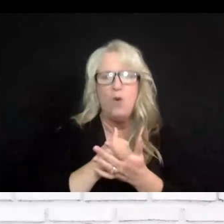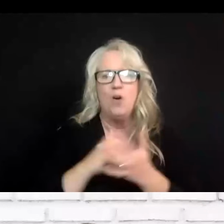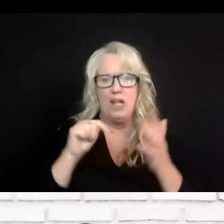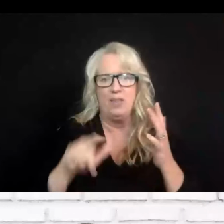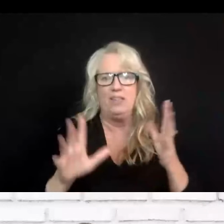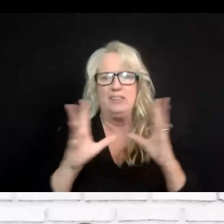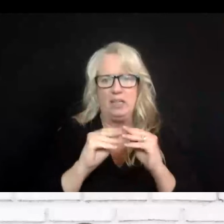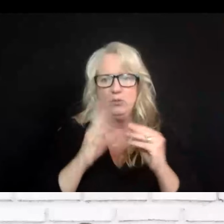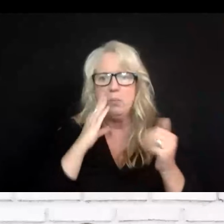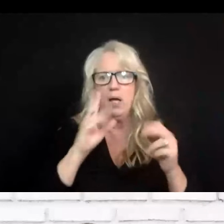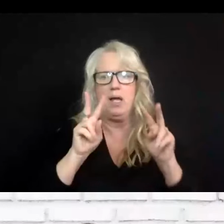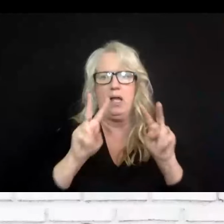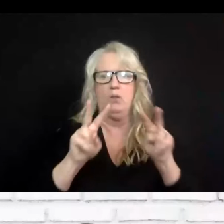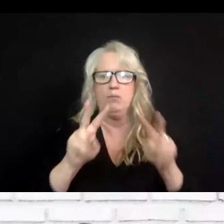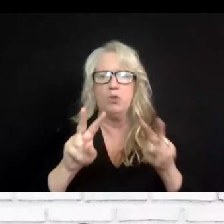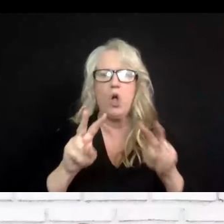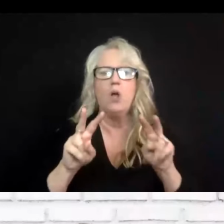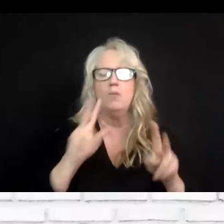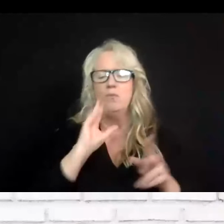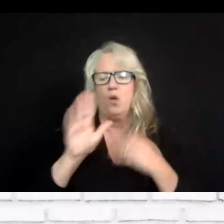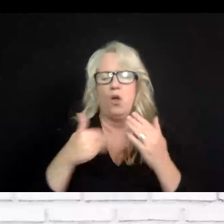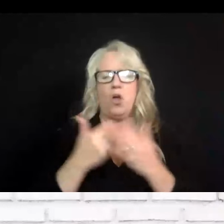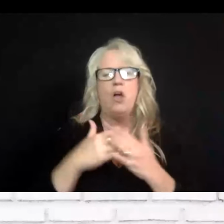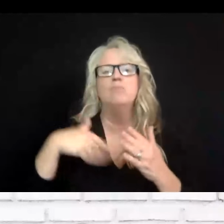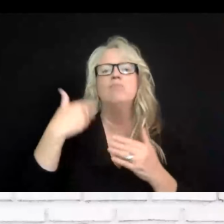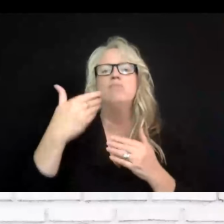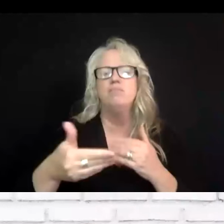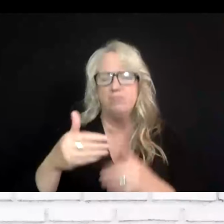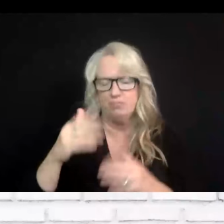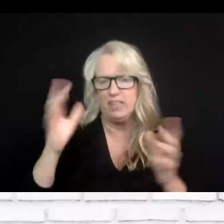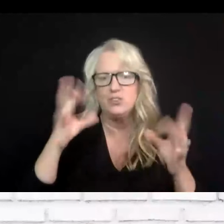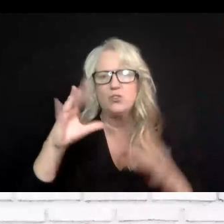forward to all of you returning again on our next Crisis Jam. So have a great day, everyone.